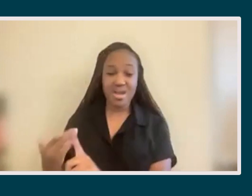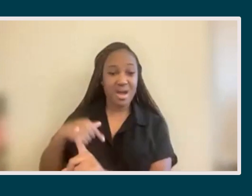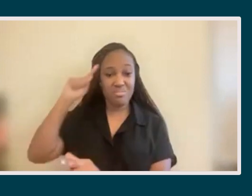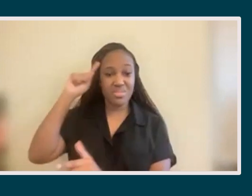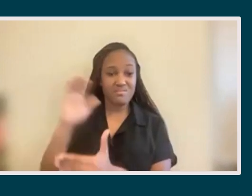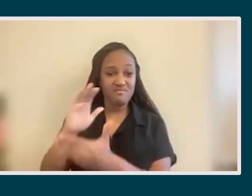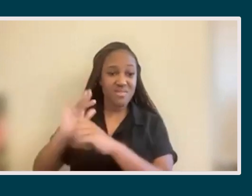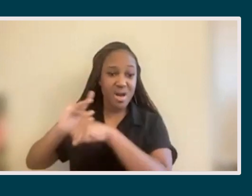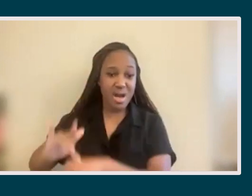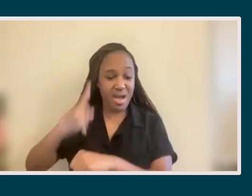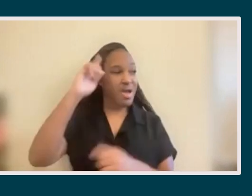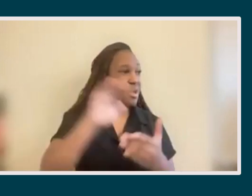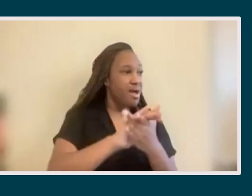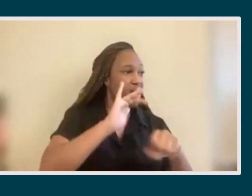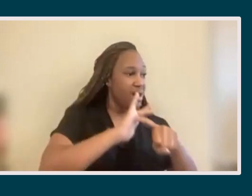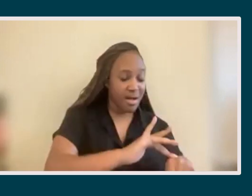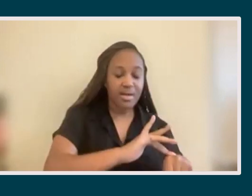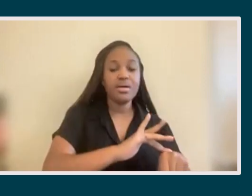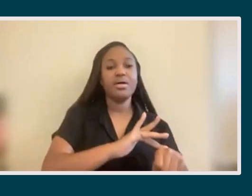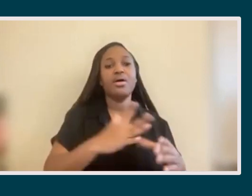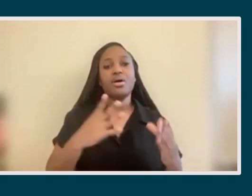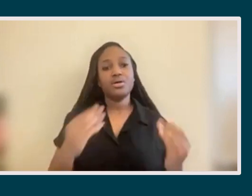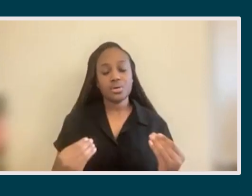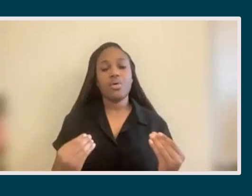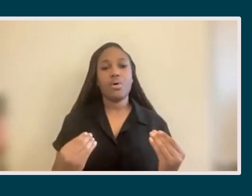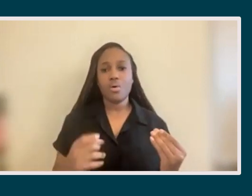I believe. And we